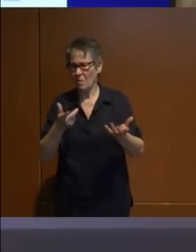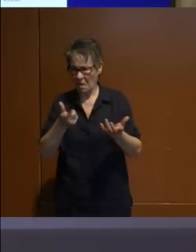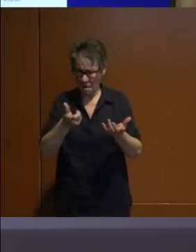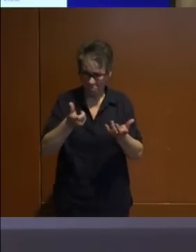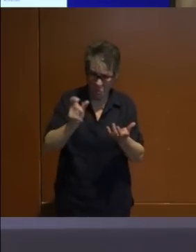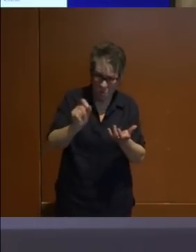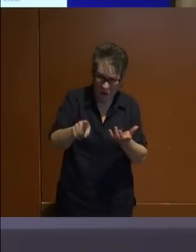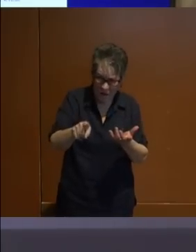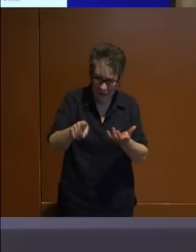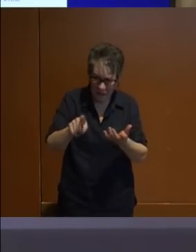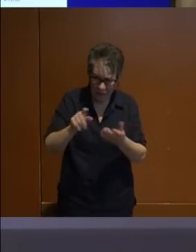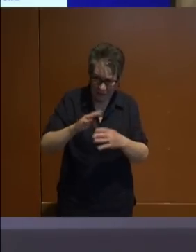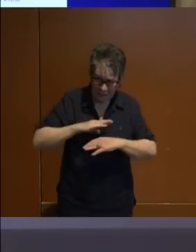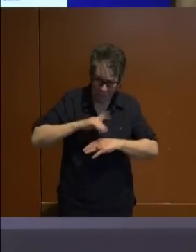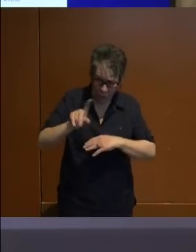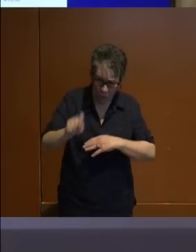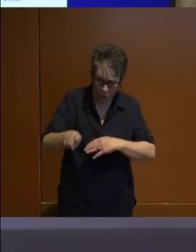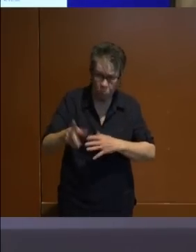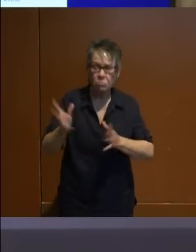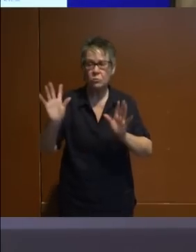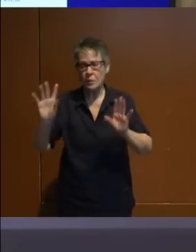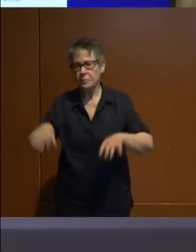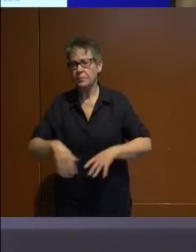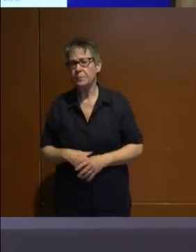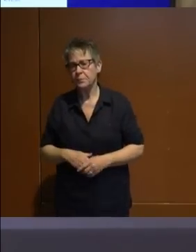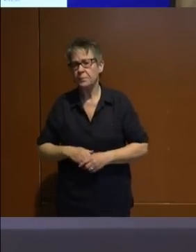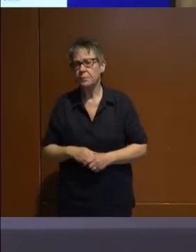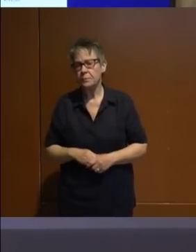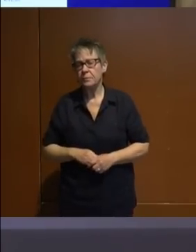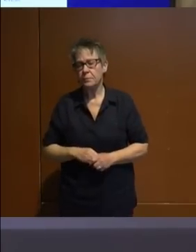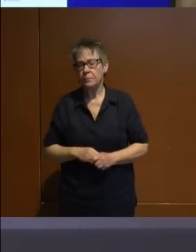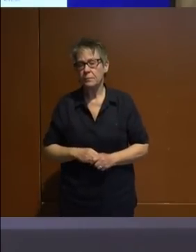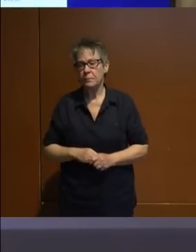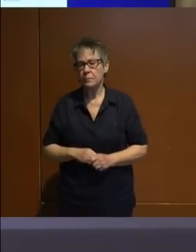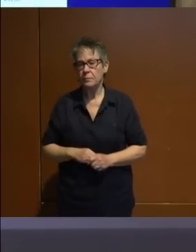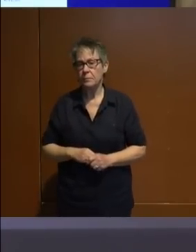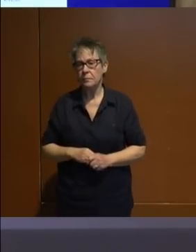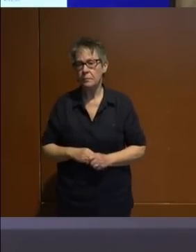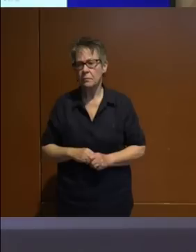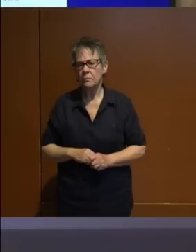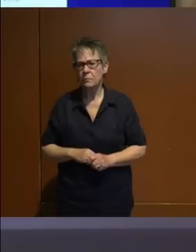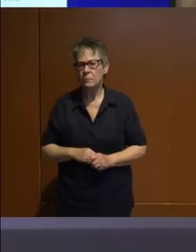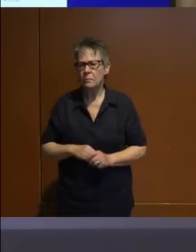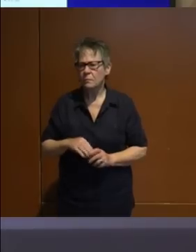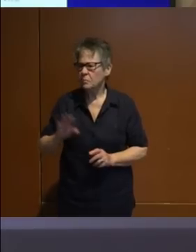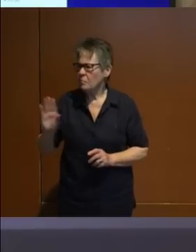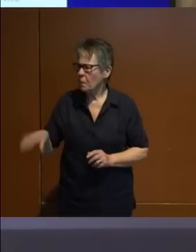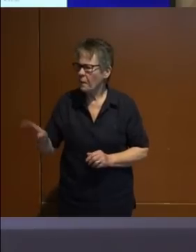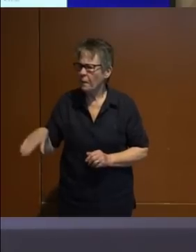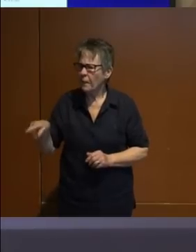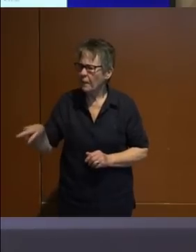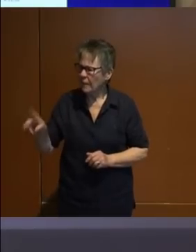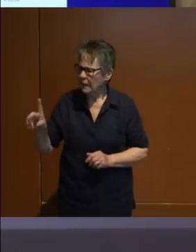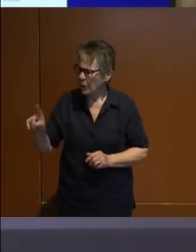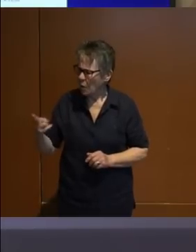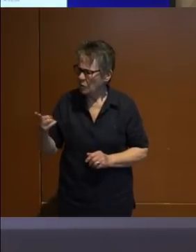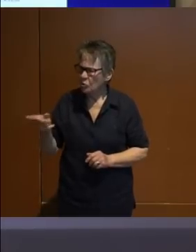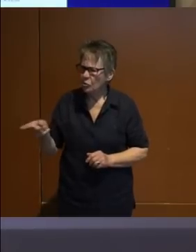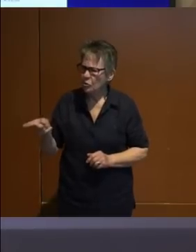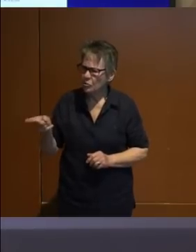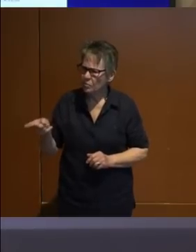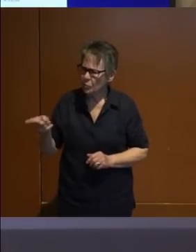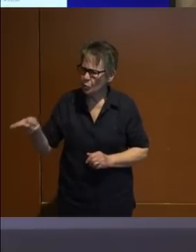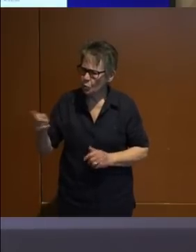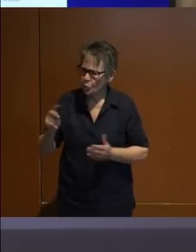most salient concern. Judy, do you want to hit the, does this in fact mean you're